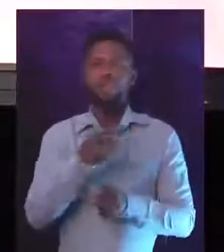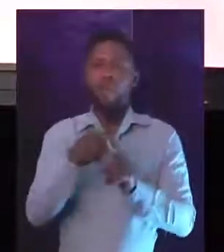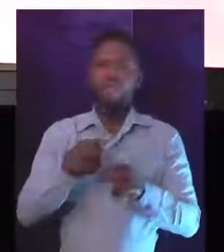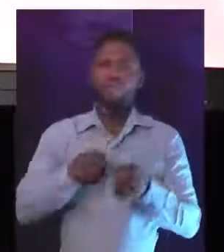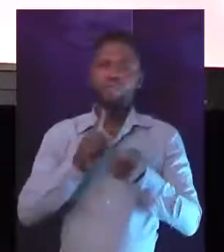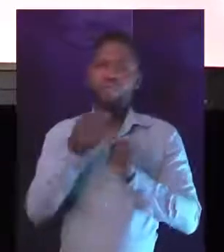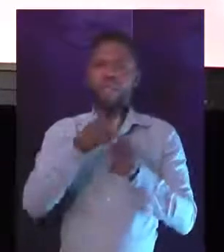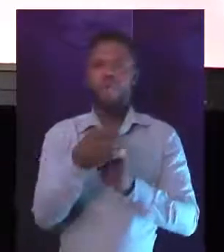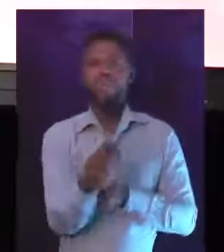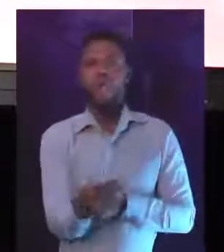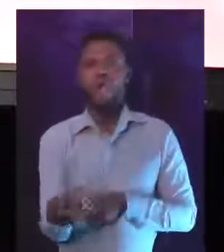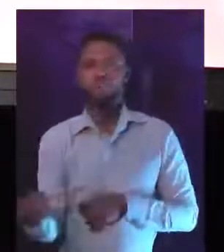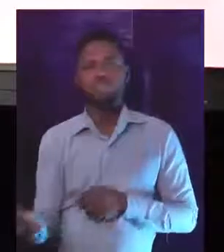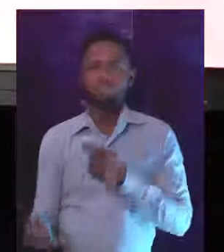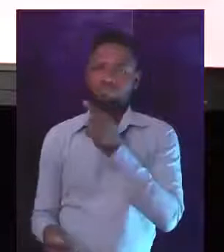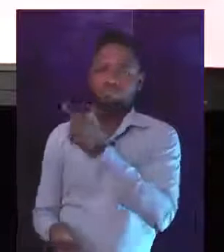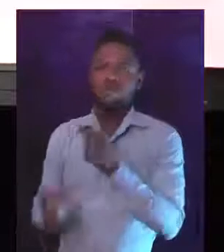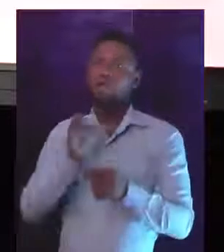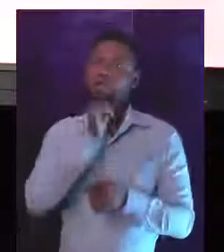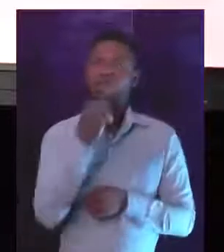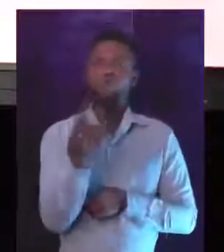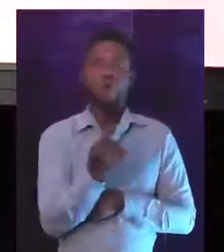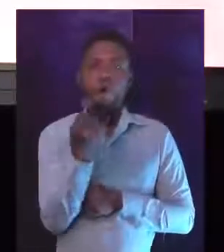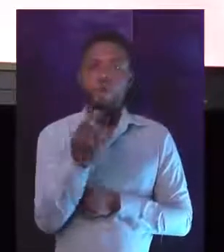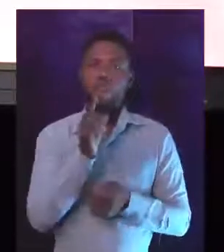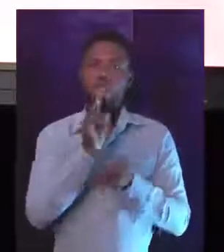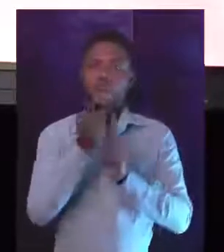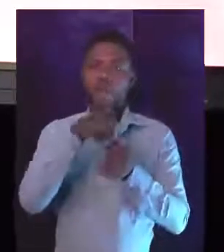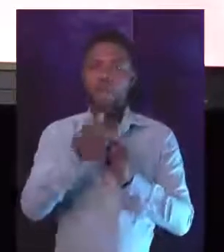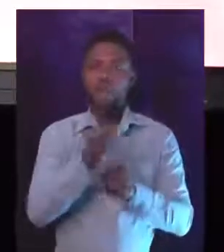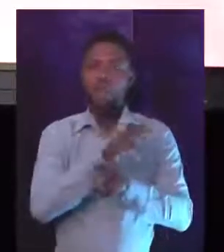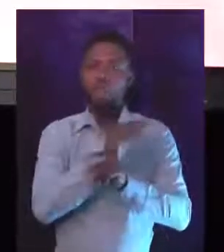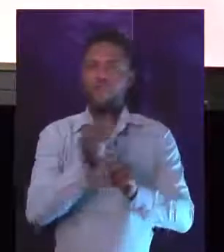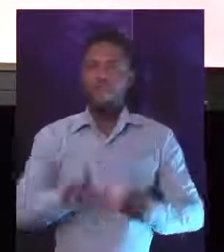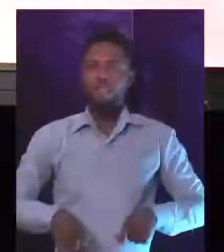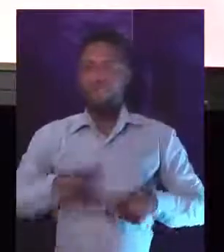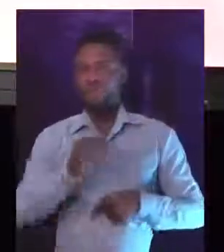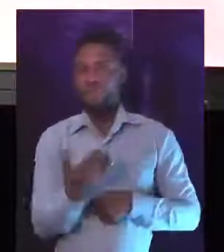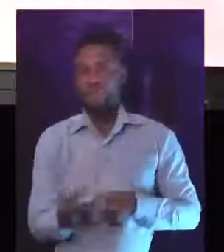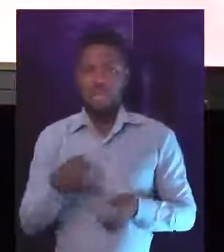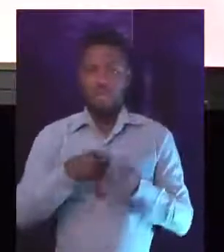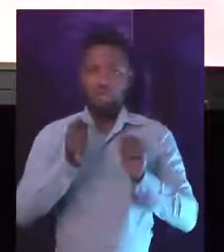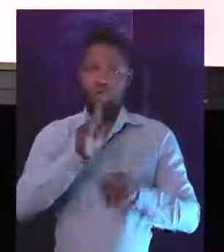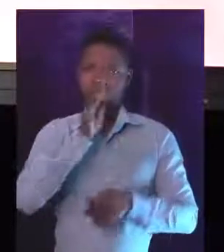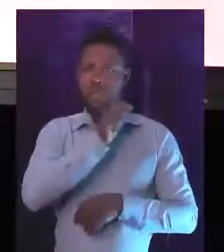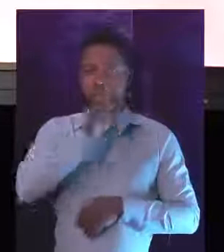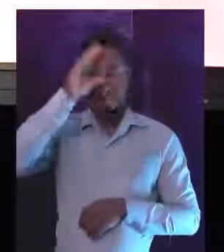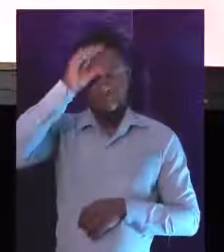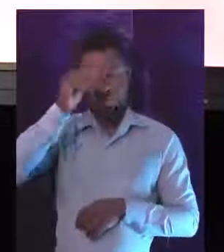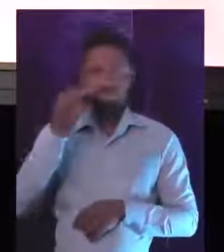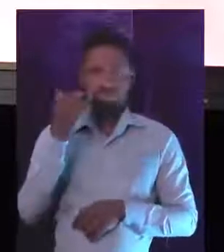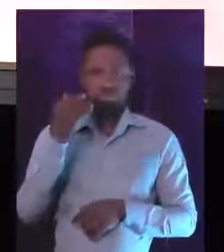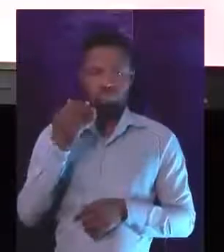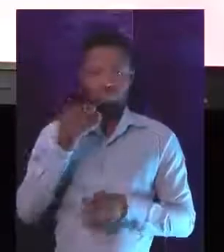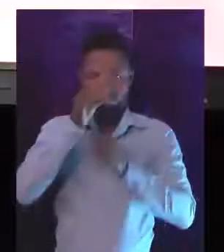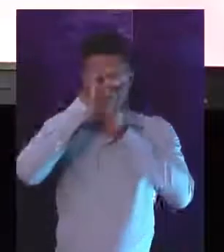touching each other. When we talk about objects here, it's not only referring to non-living things. It could be a